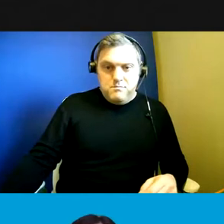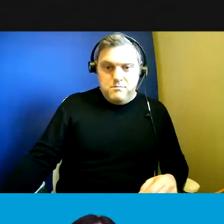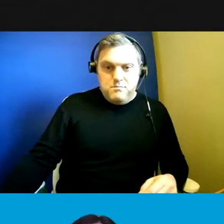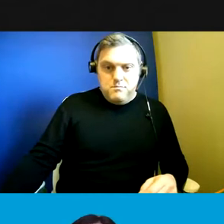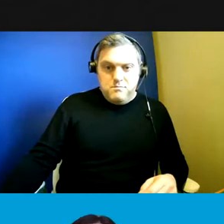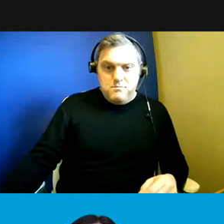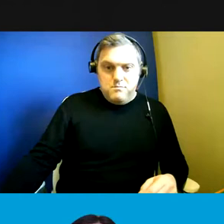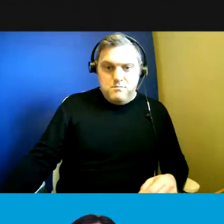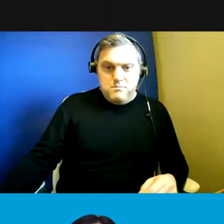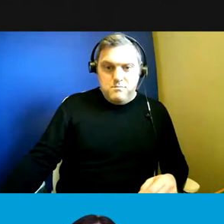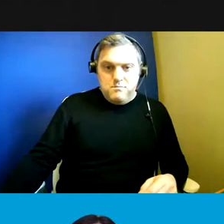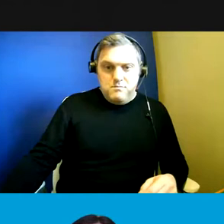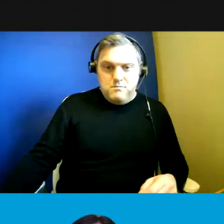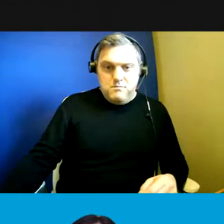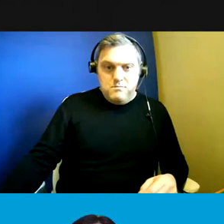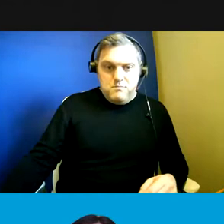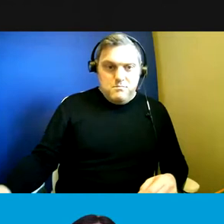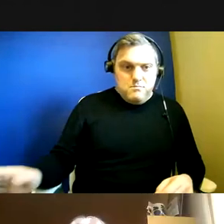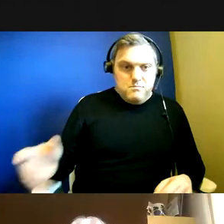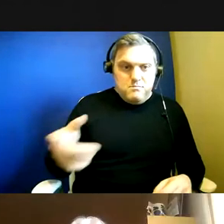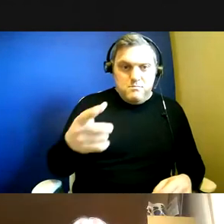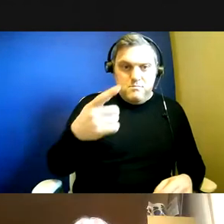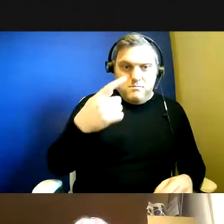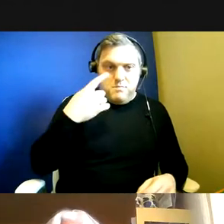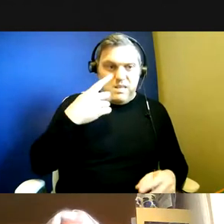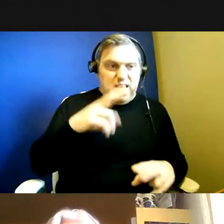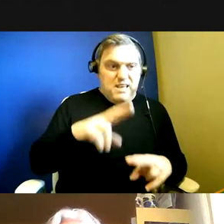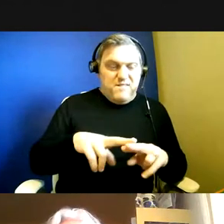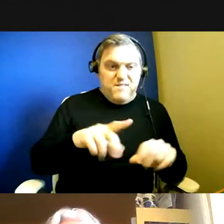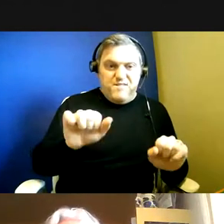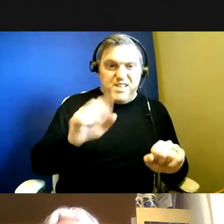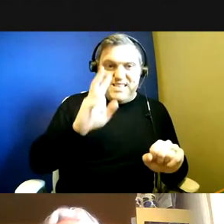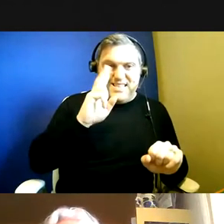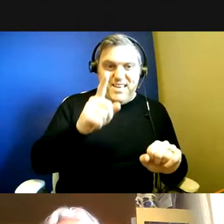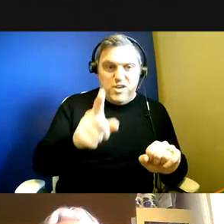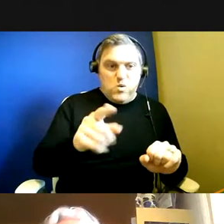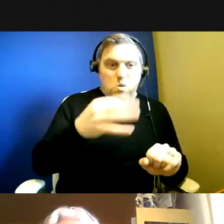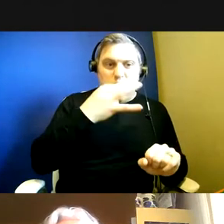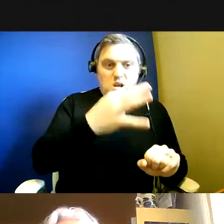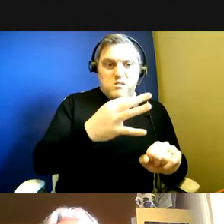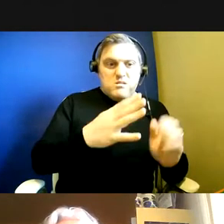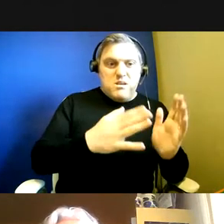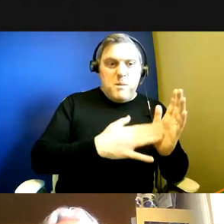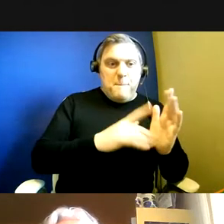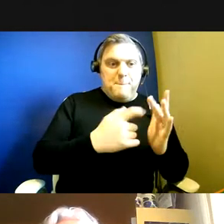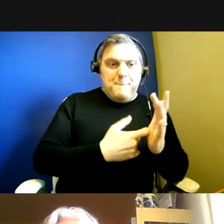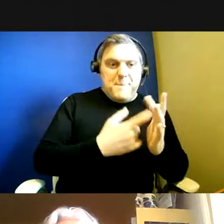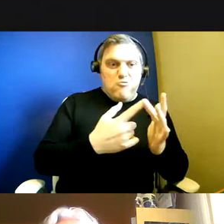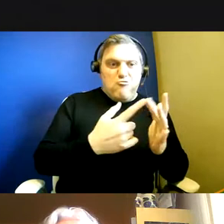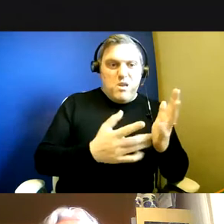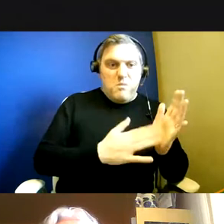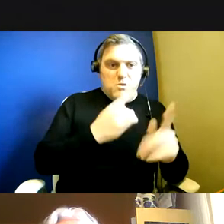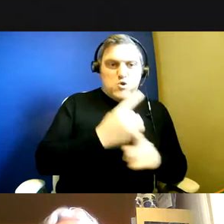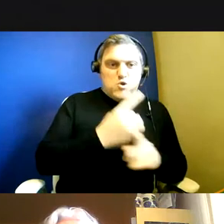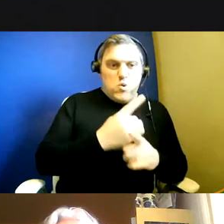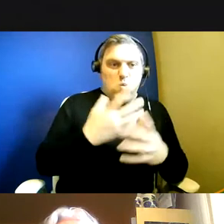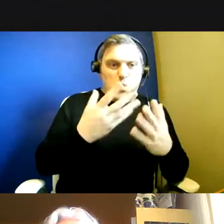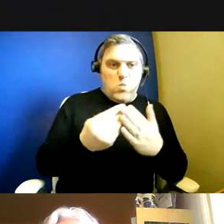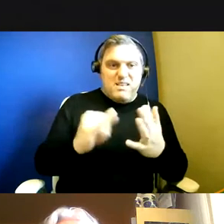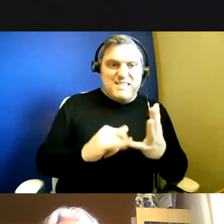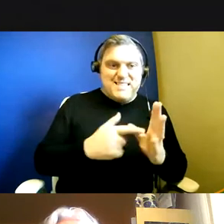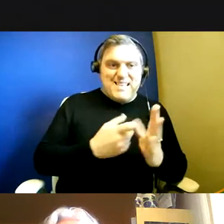We'll try and pick that up, Simon, is that all right, in a minute? We'll ask Miriam to talk to Sarah to see